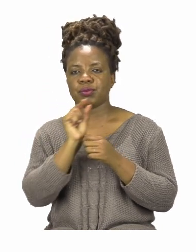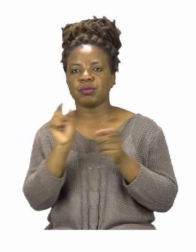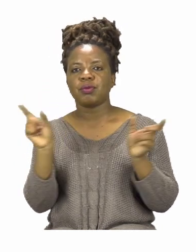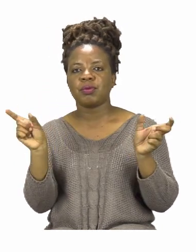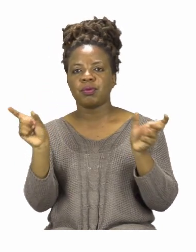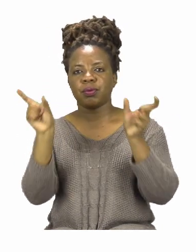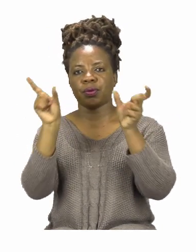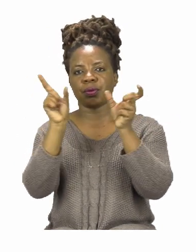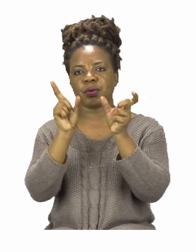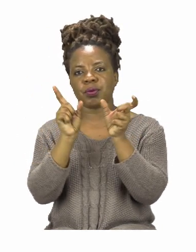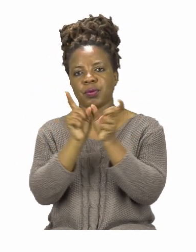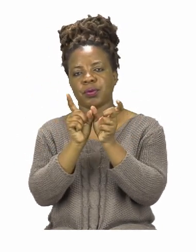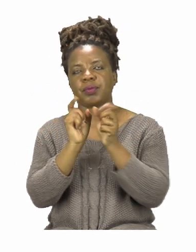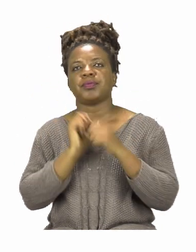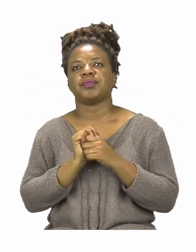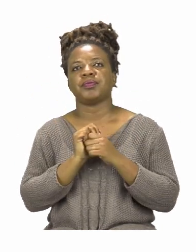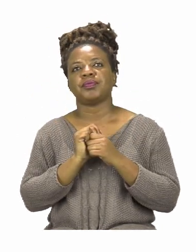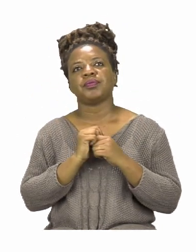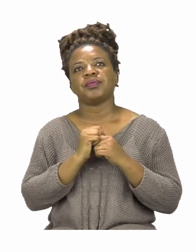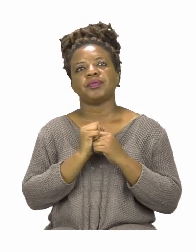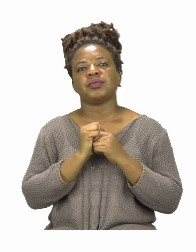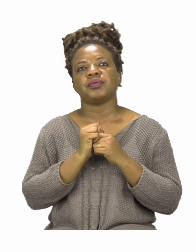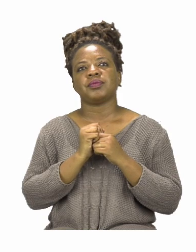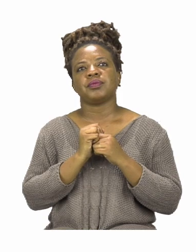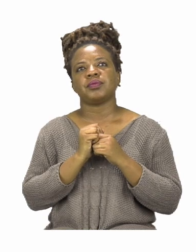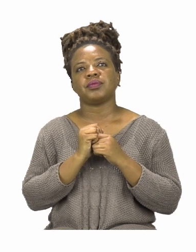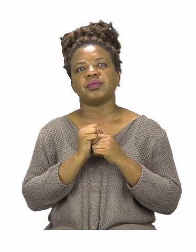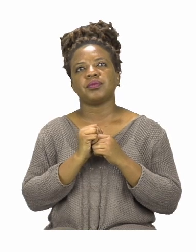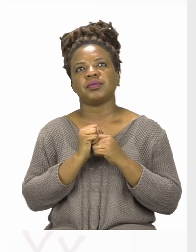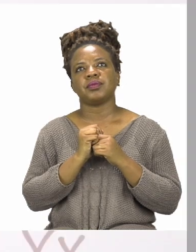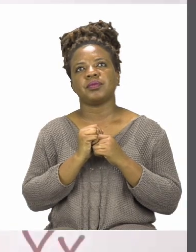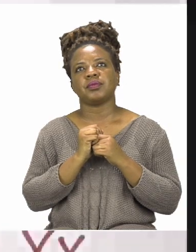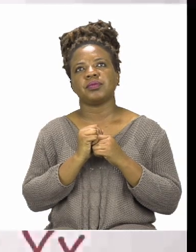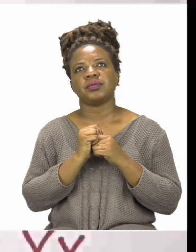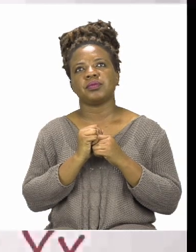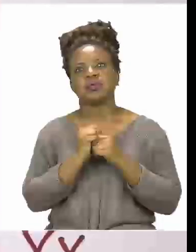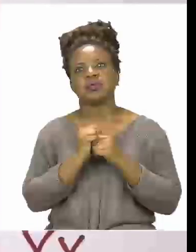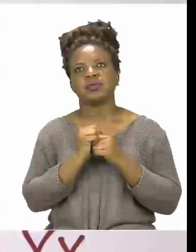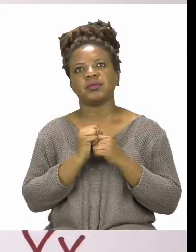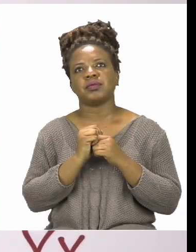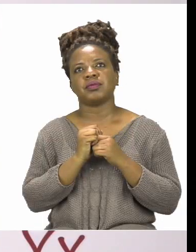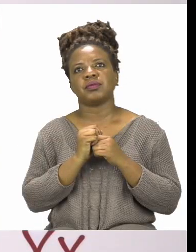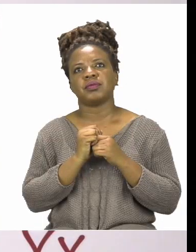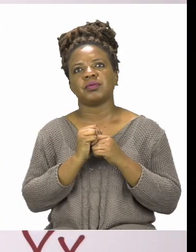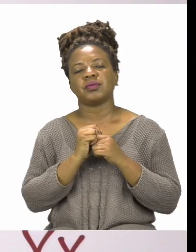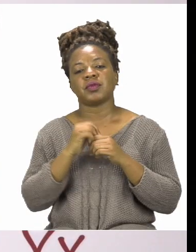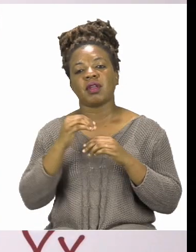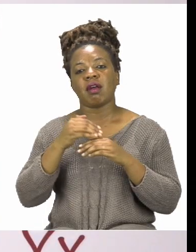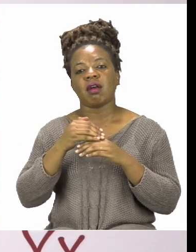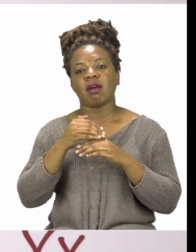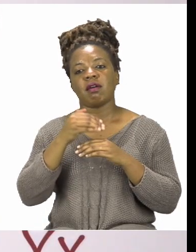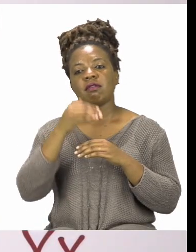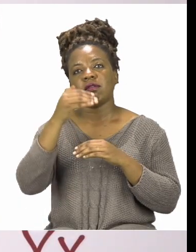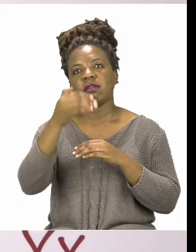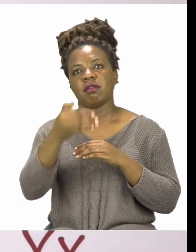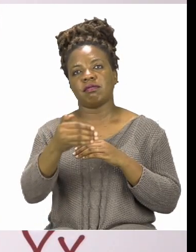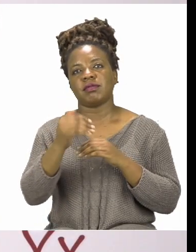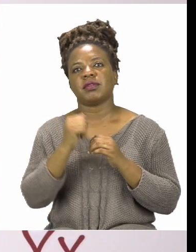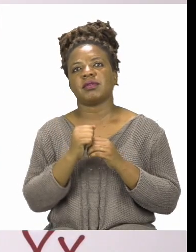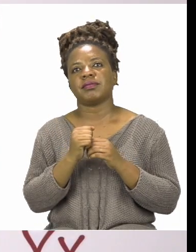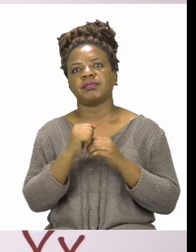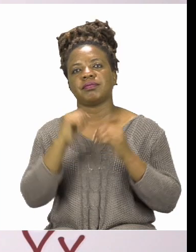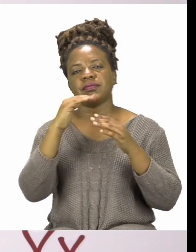there. For now, we'll be using these 3 words: after, because,